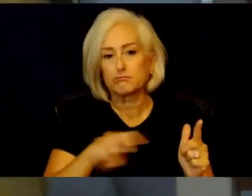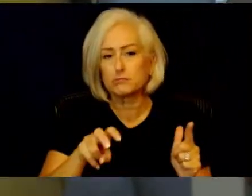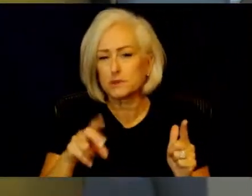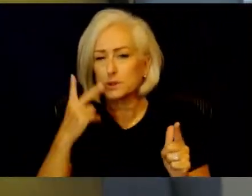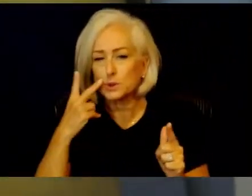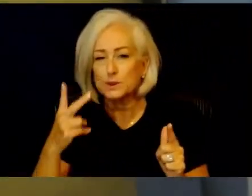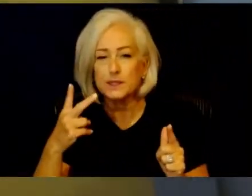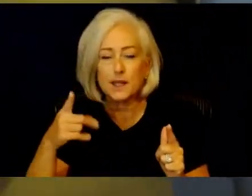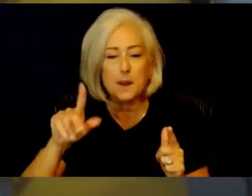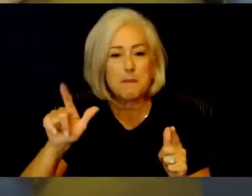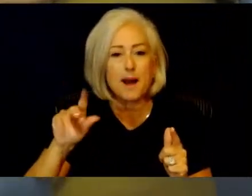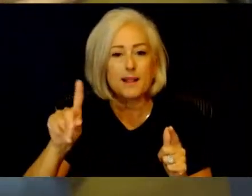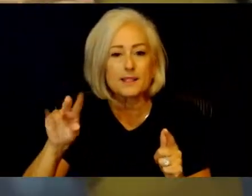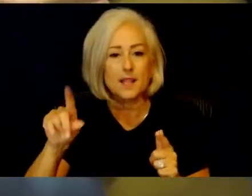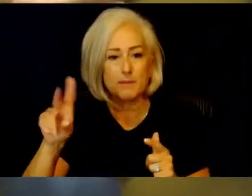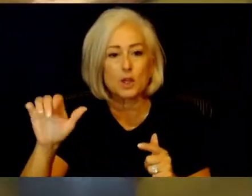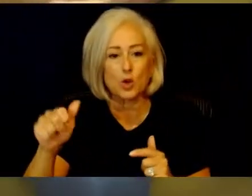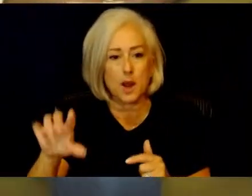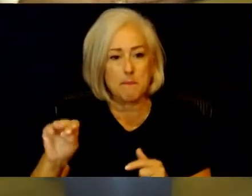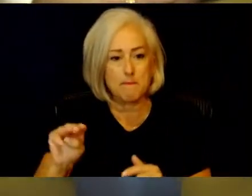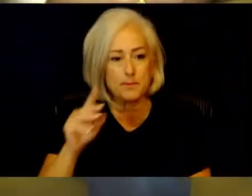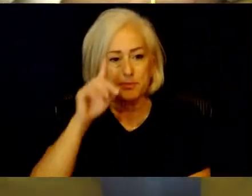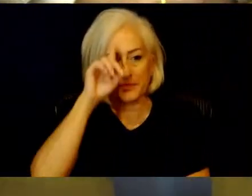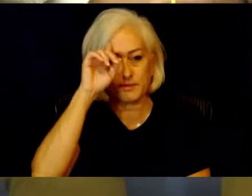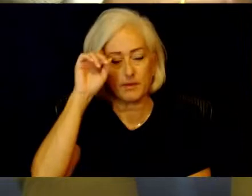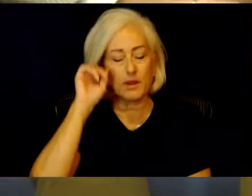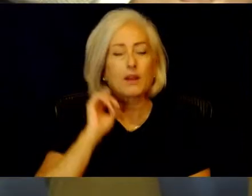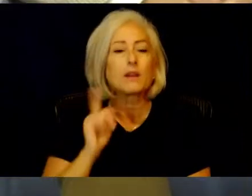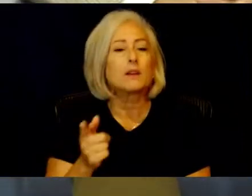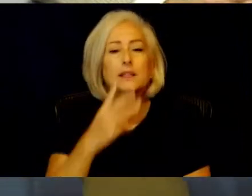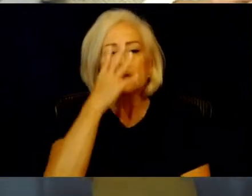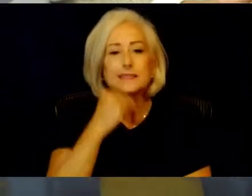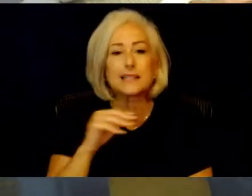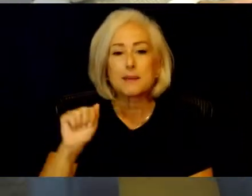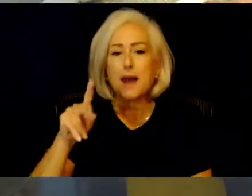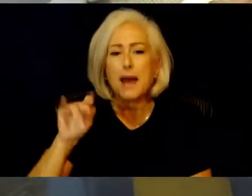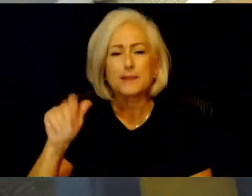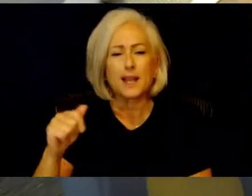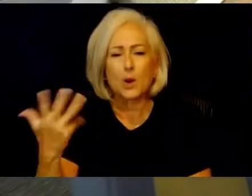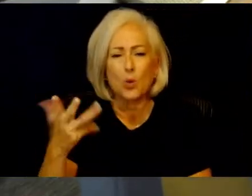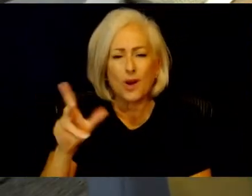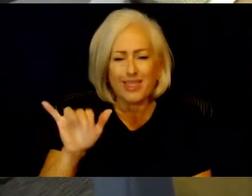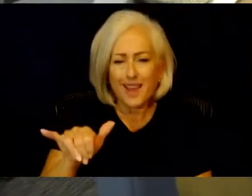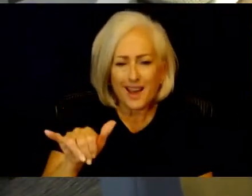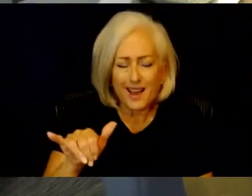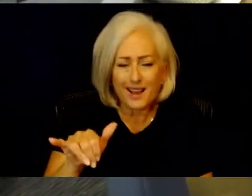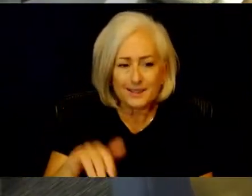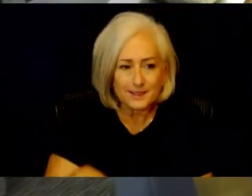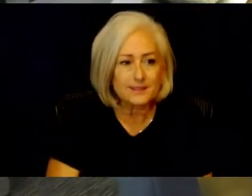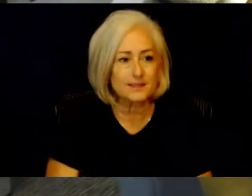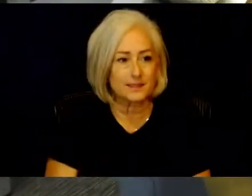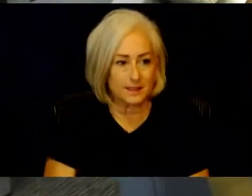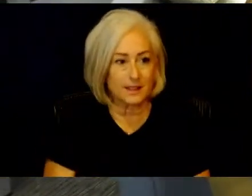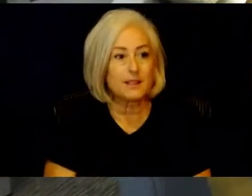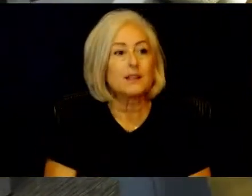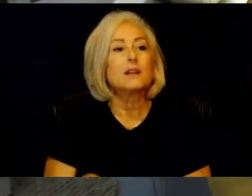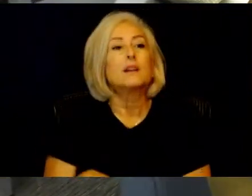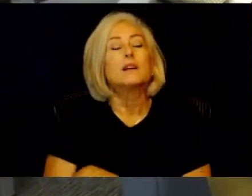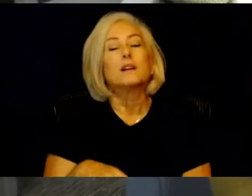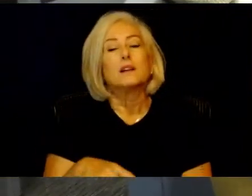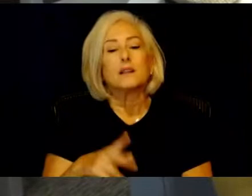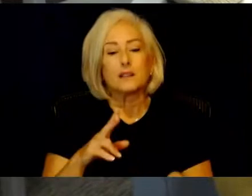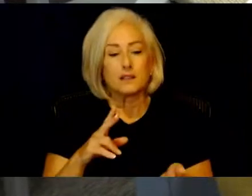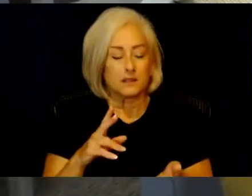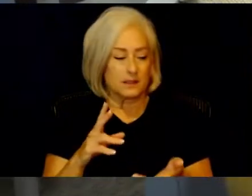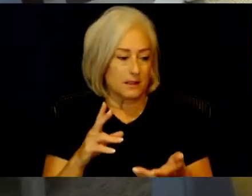us what sleep apnea is and how common it is. So sleep apnea is very common. We think the prevalence in the population is somewhere between 5